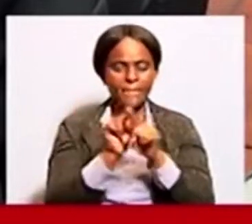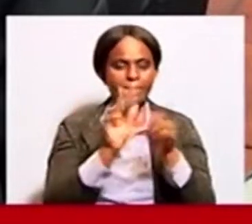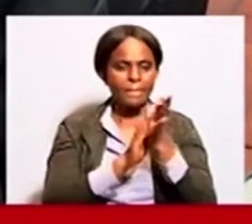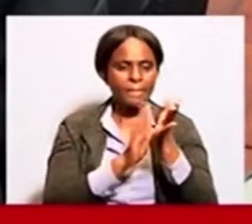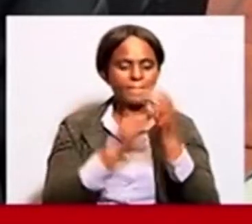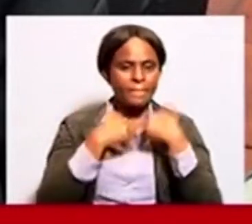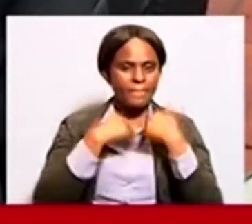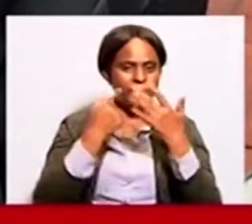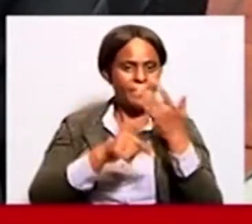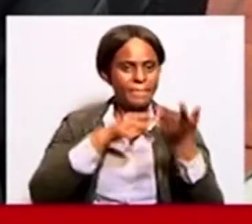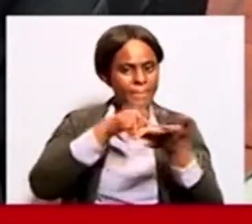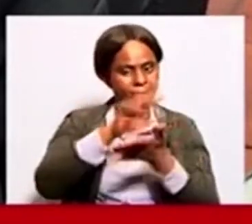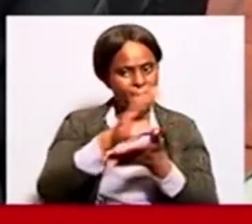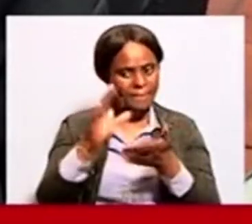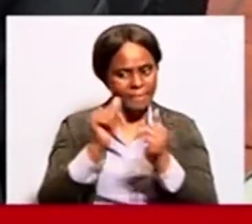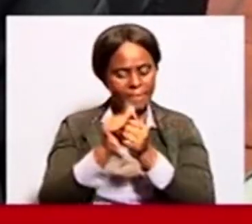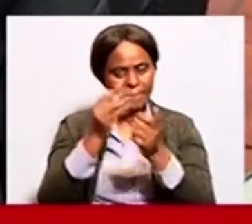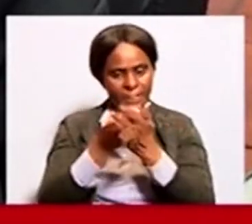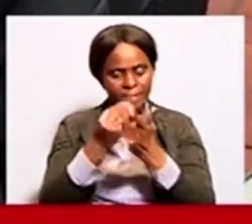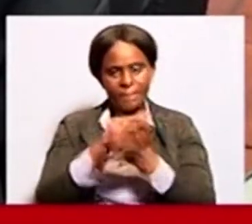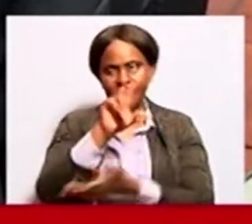since refunded an amount of